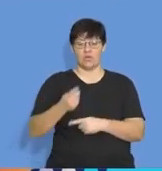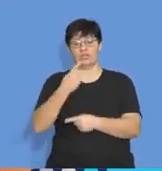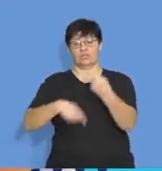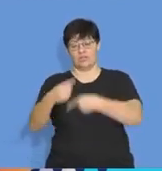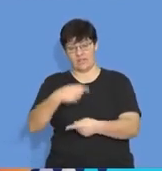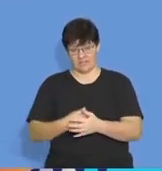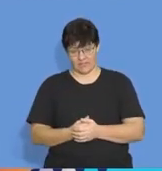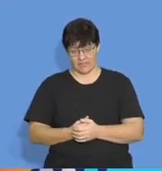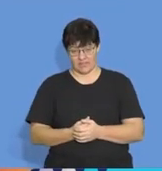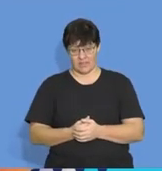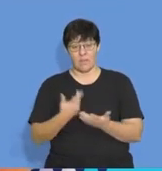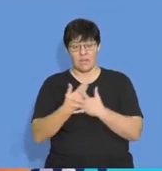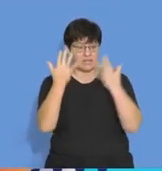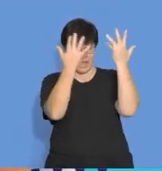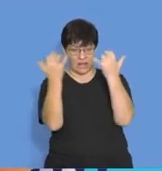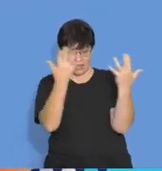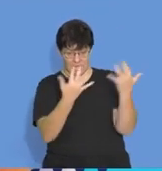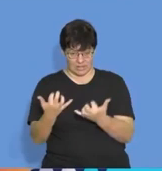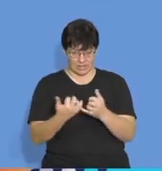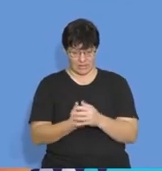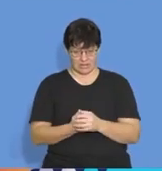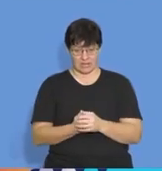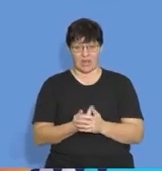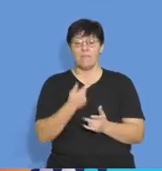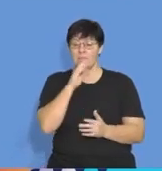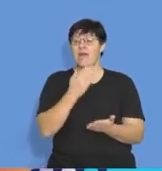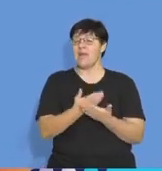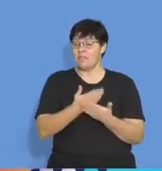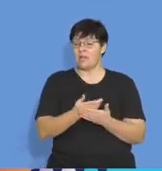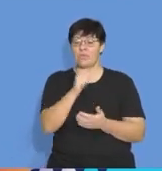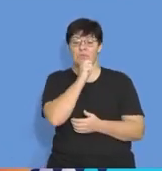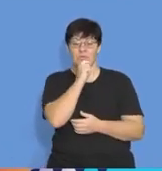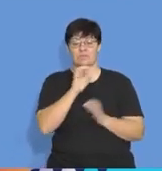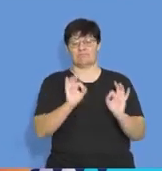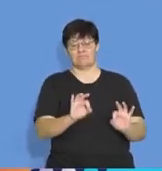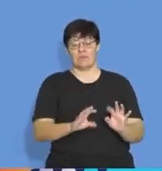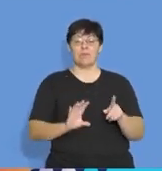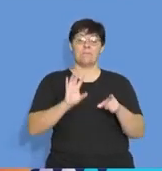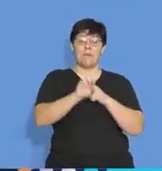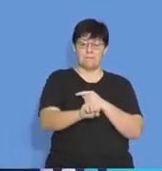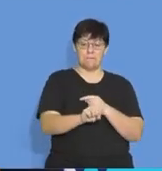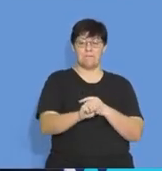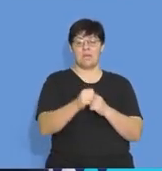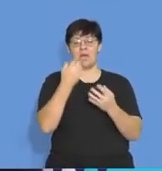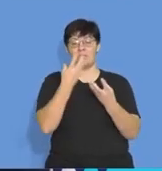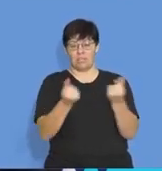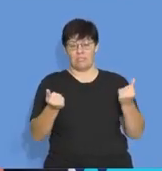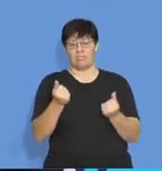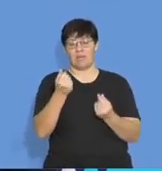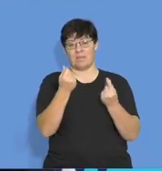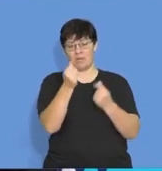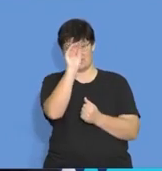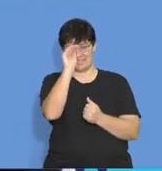to calculate them, and you must be able to use them to find missing figures. That's it from